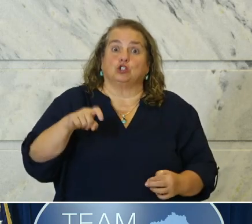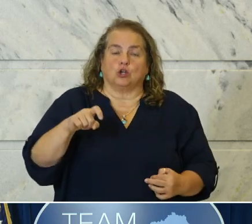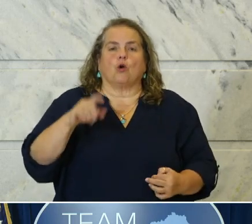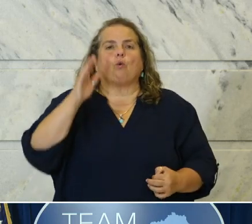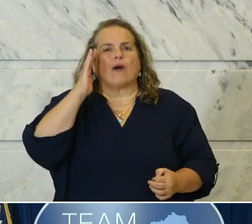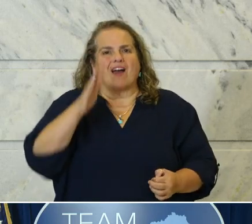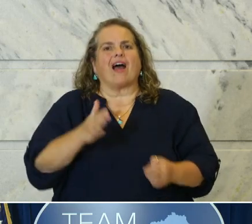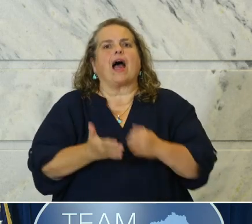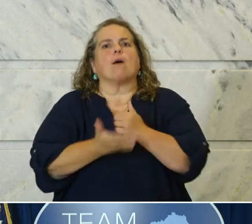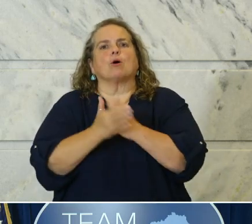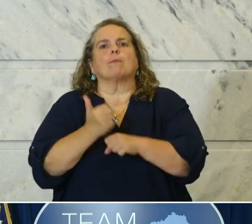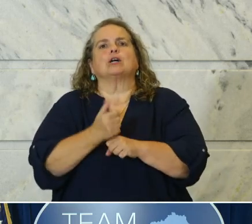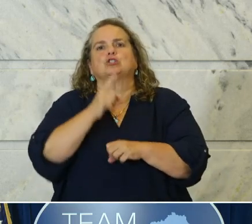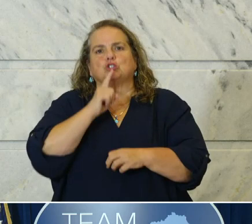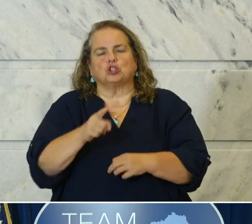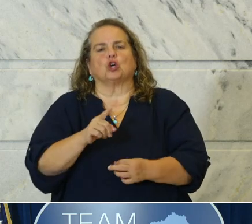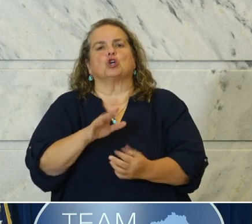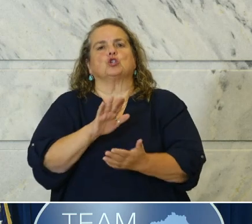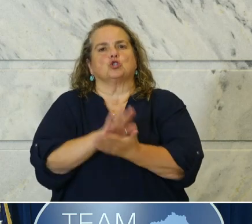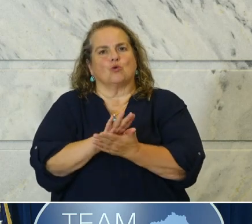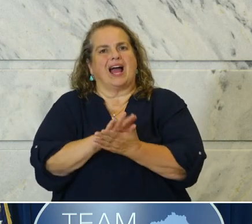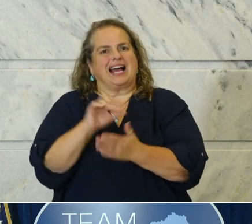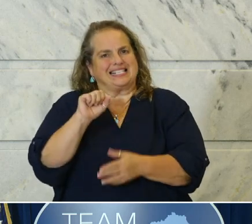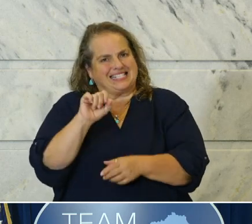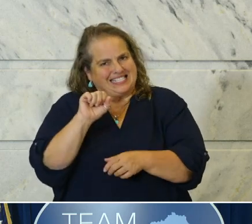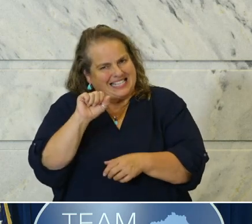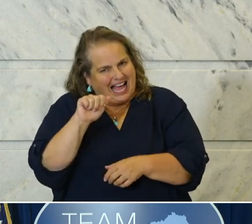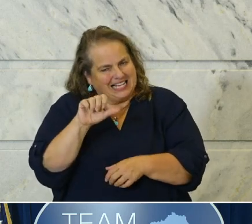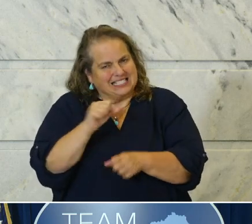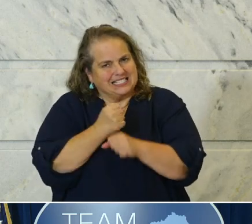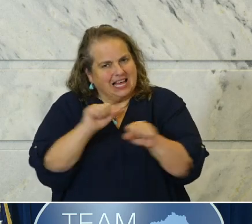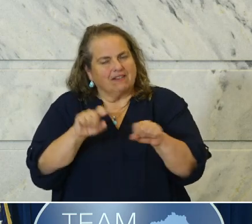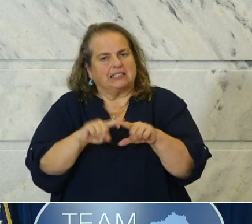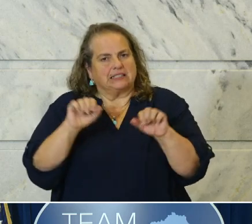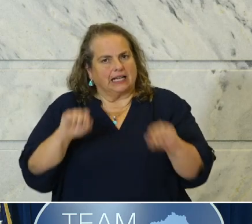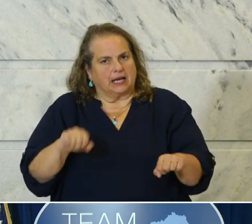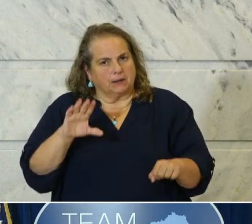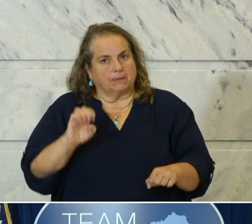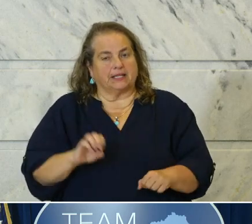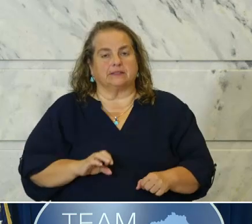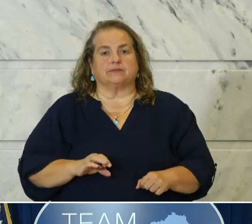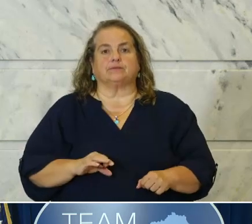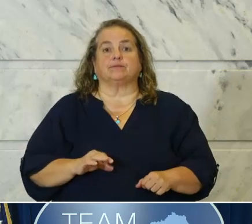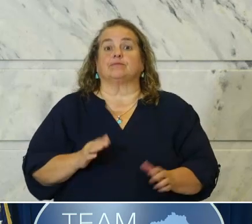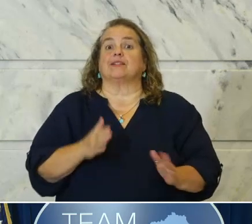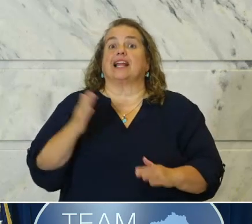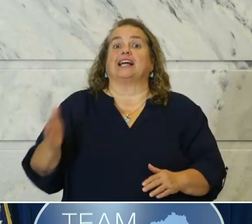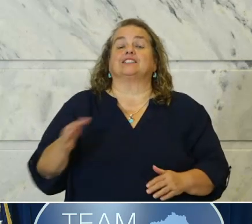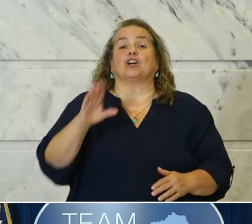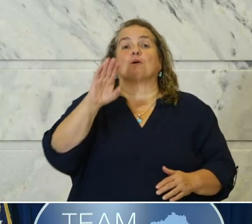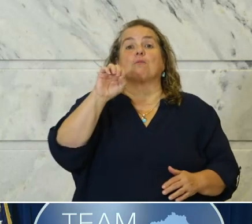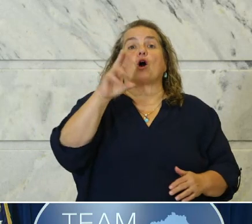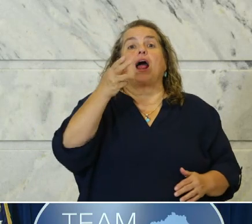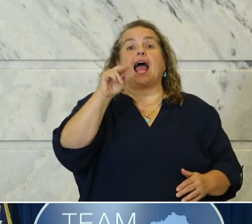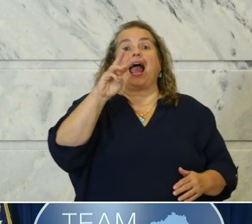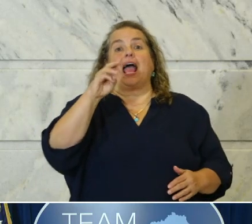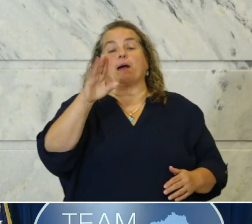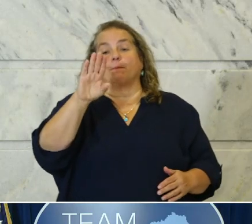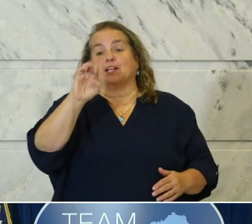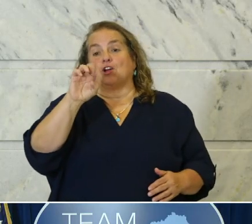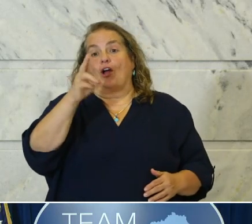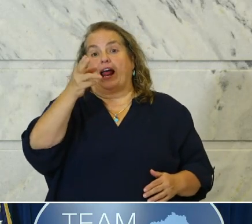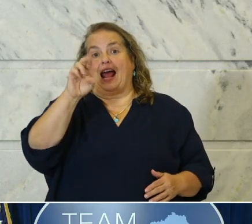help make sure that's as safe as it can be. All right, the next one, for those of Bernheim Forest and who enjoy it, will